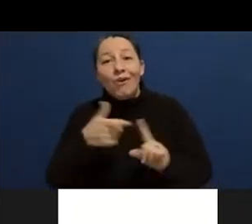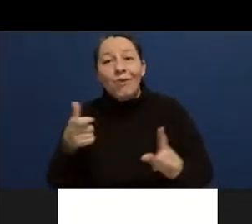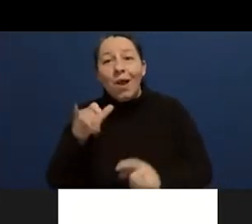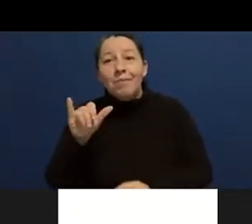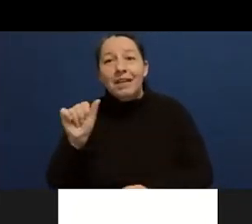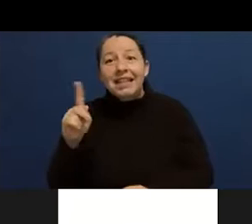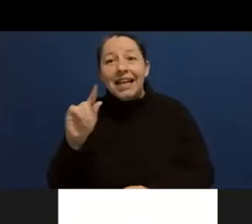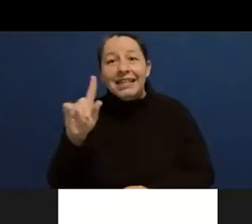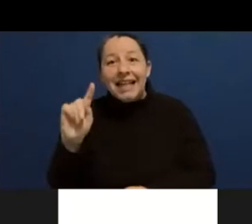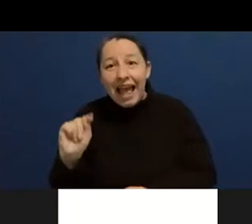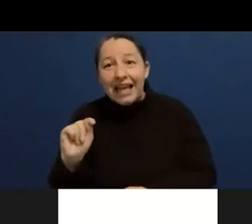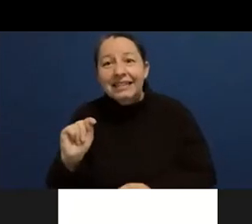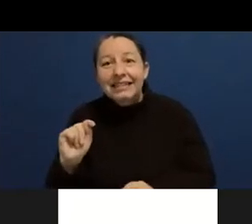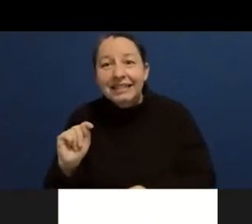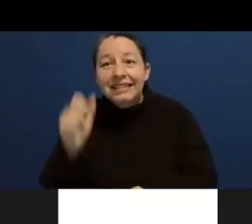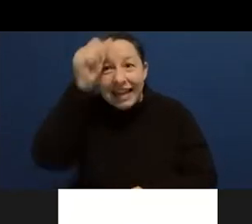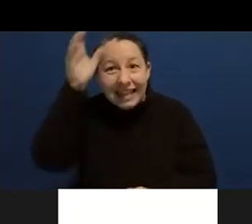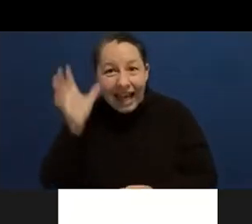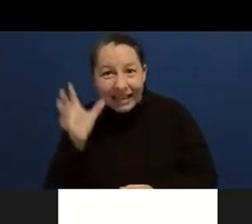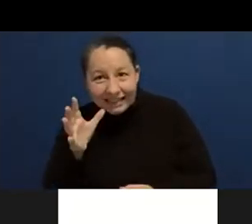Yakutat, Alaska.